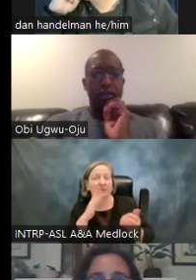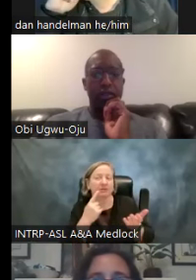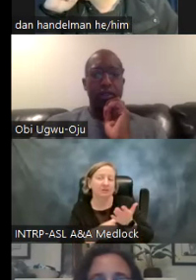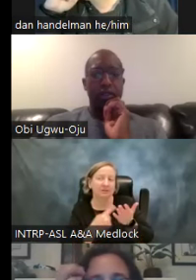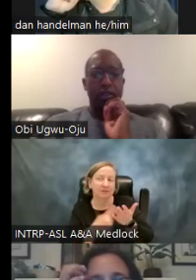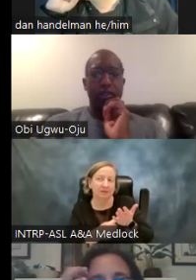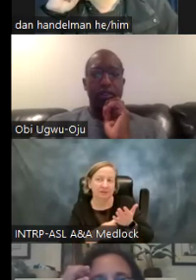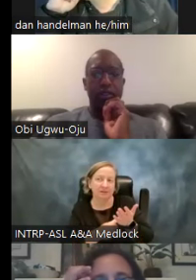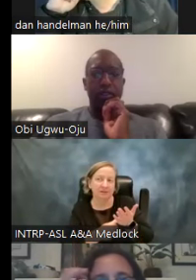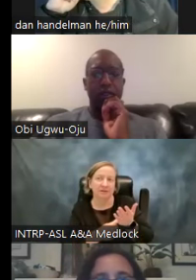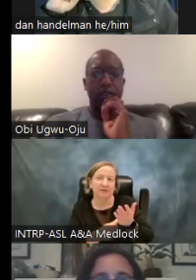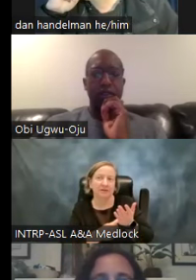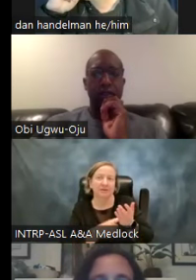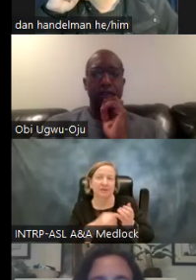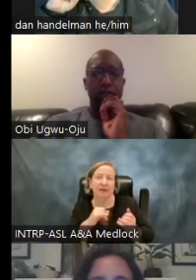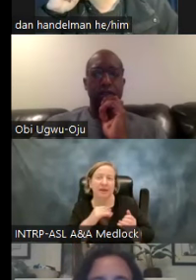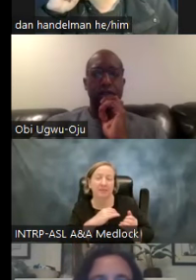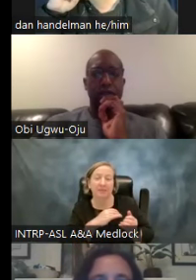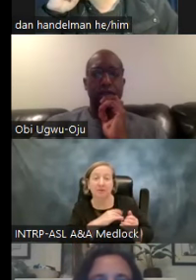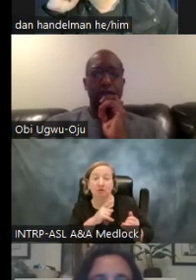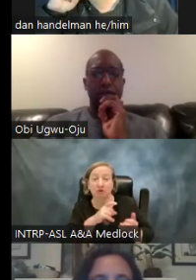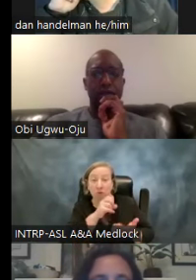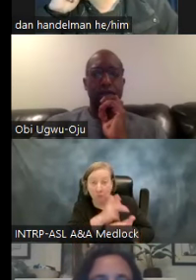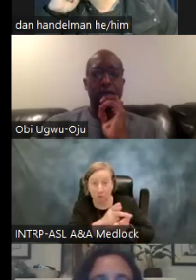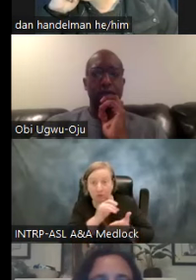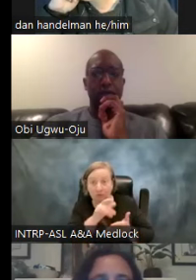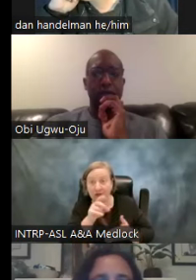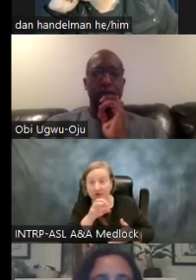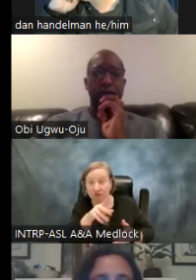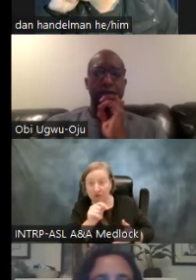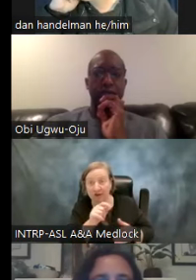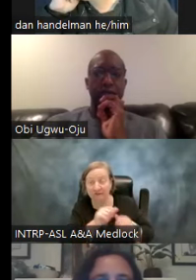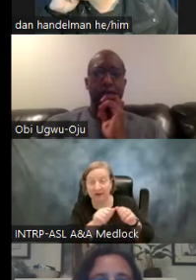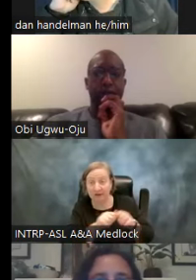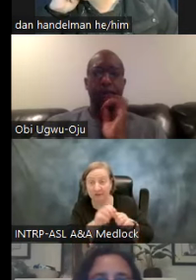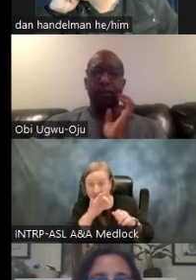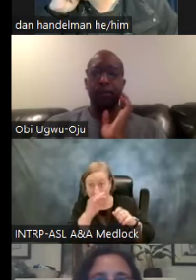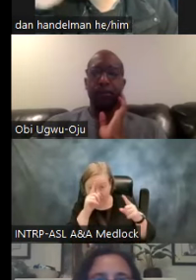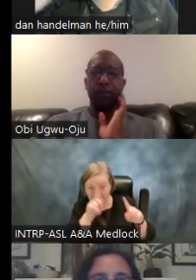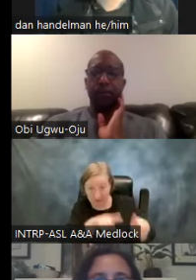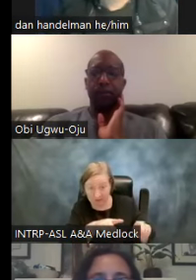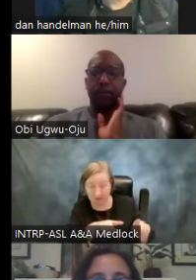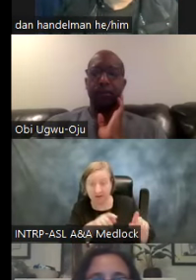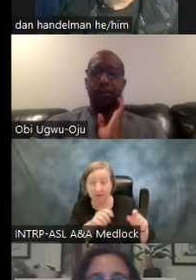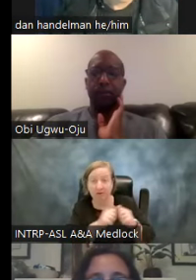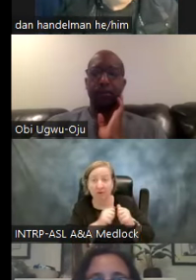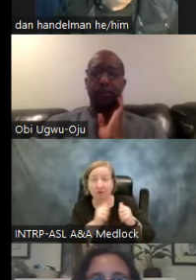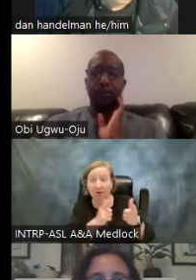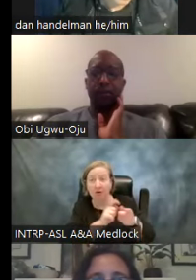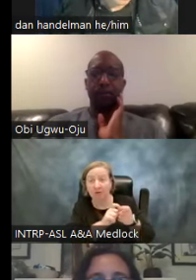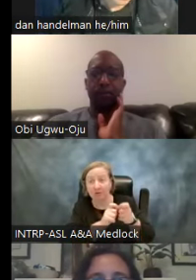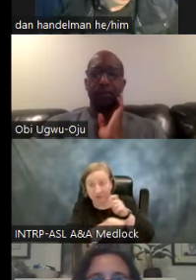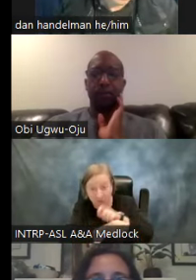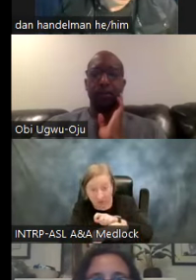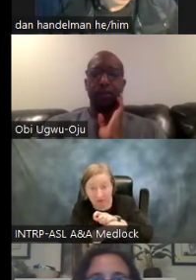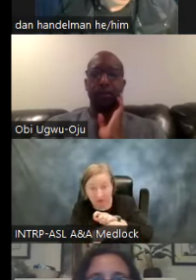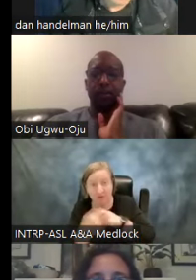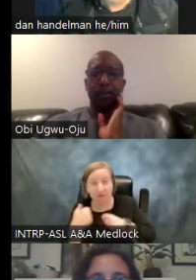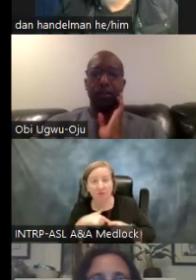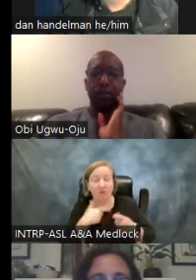whether the commission should approve the draft areas of agreement with all the changes we